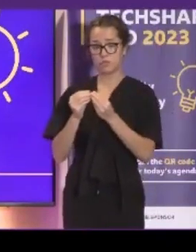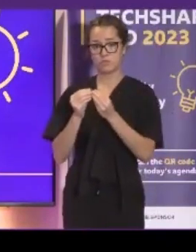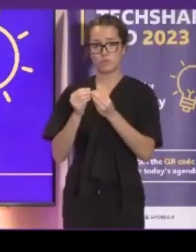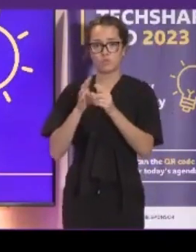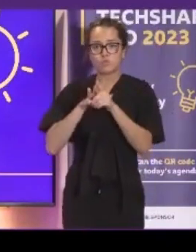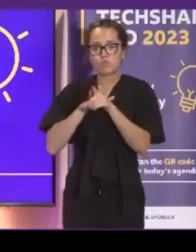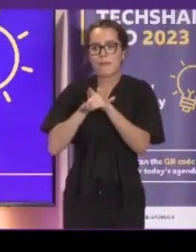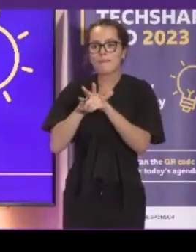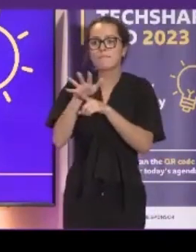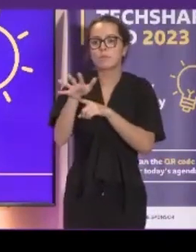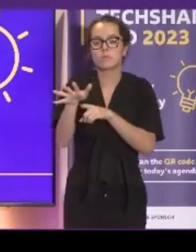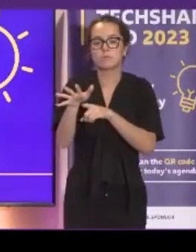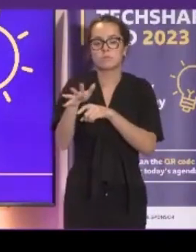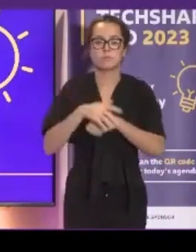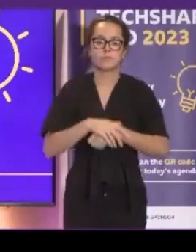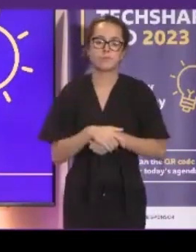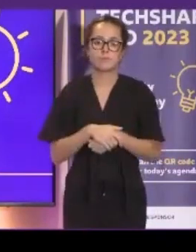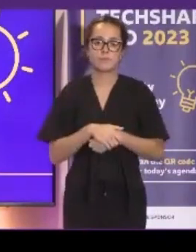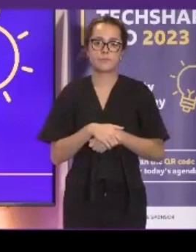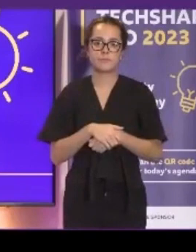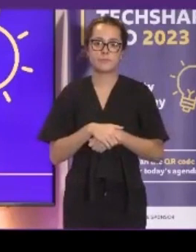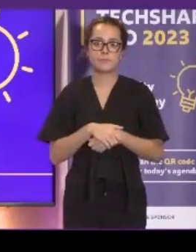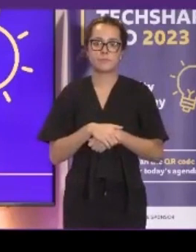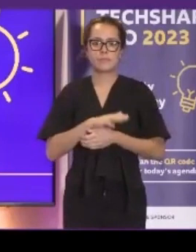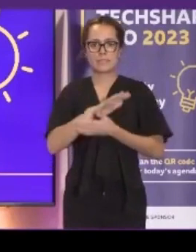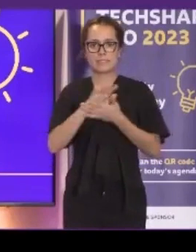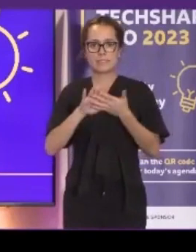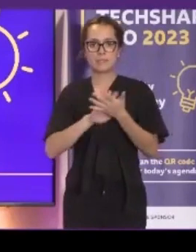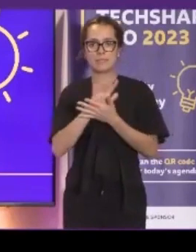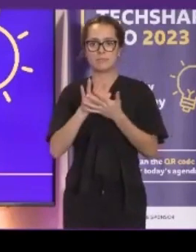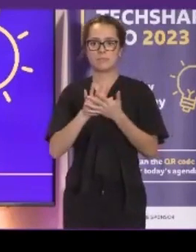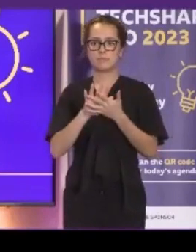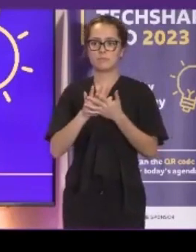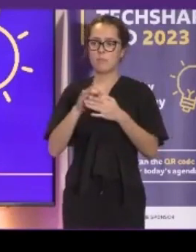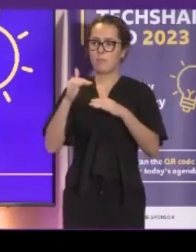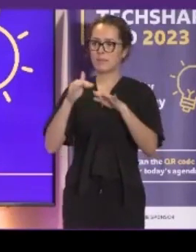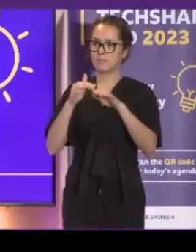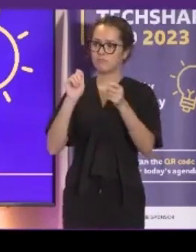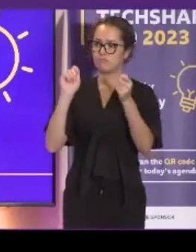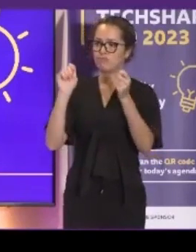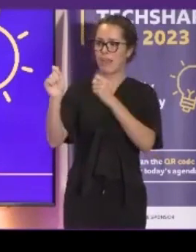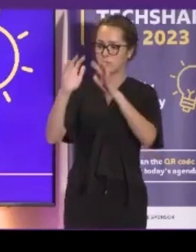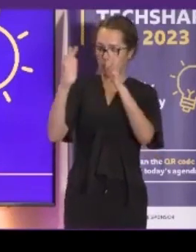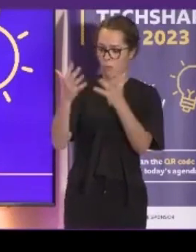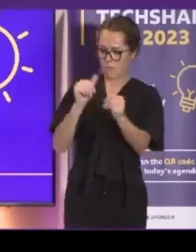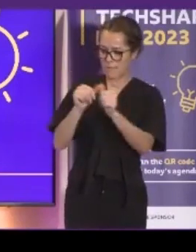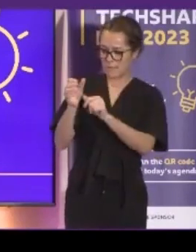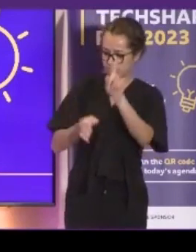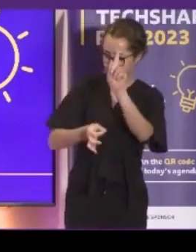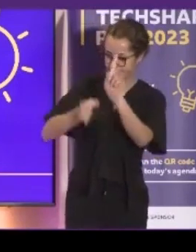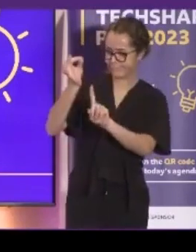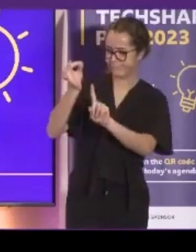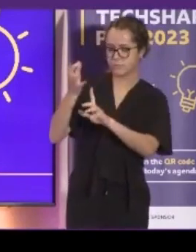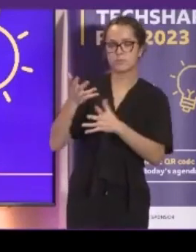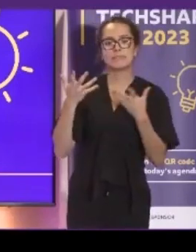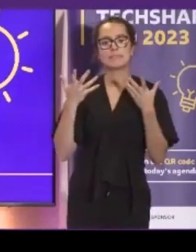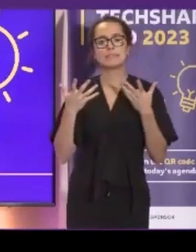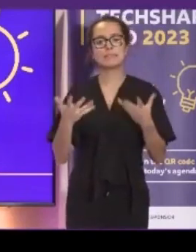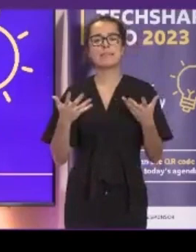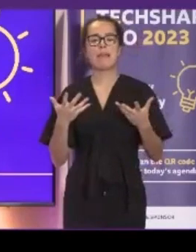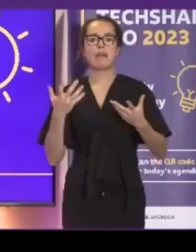chain. So we can leave the world in a better place than we found it. Today, we're going to explore